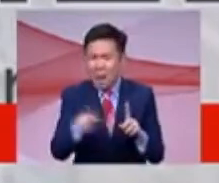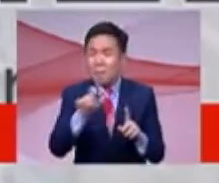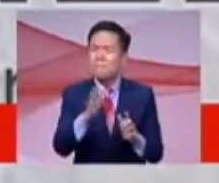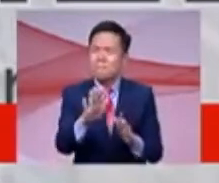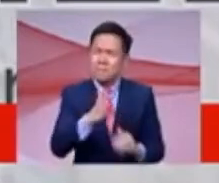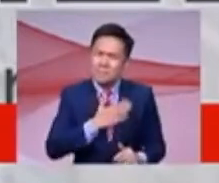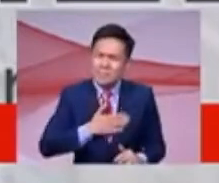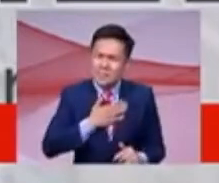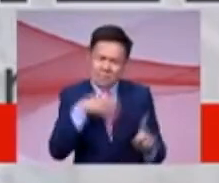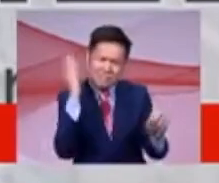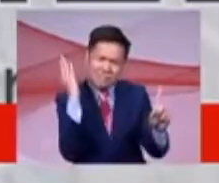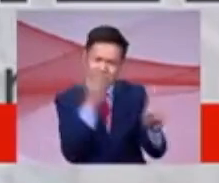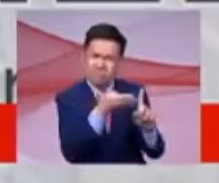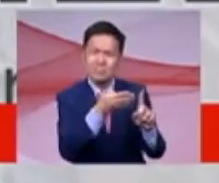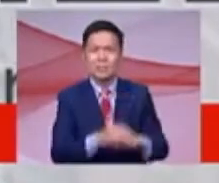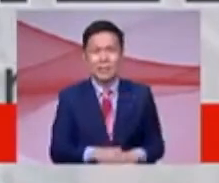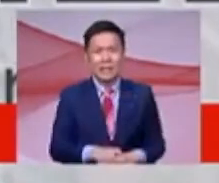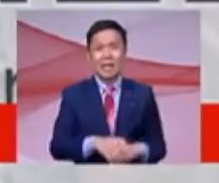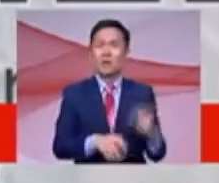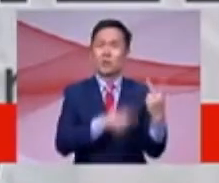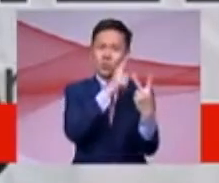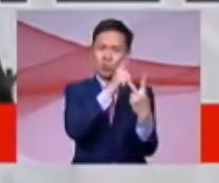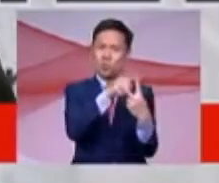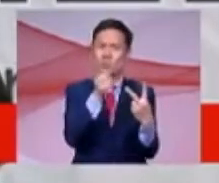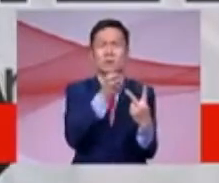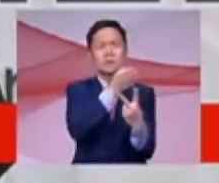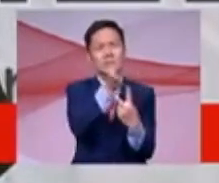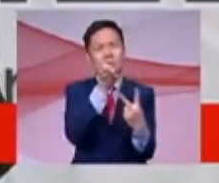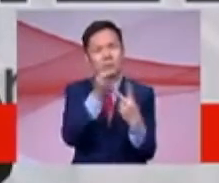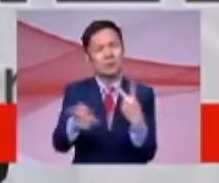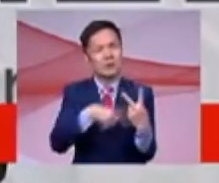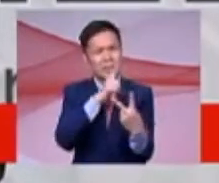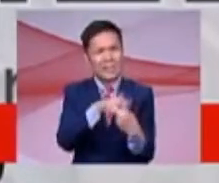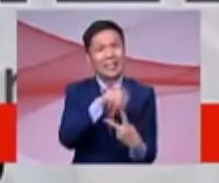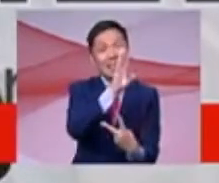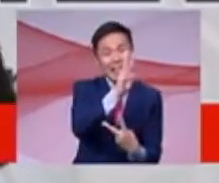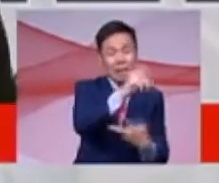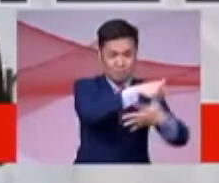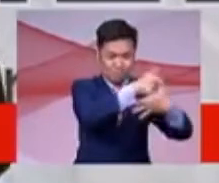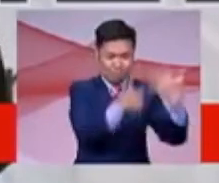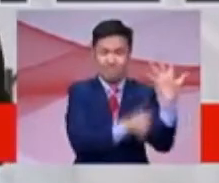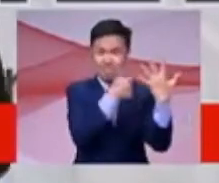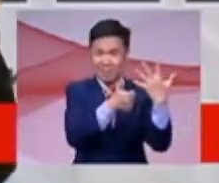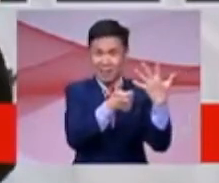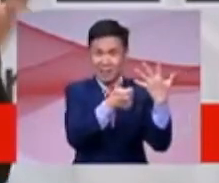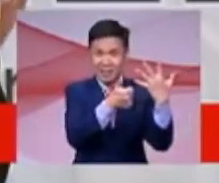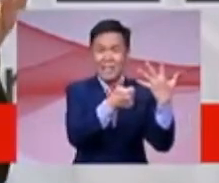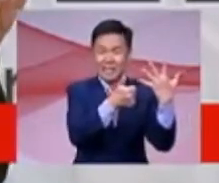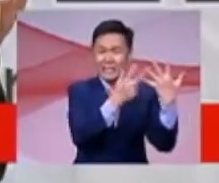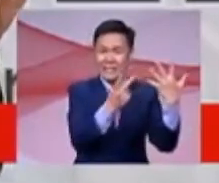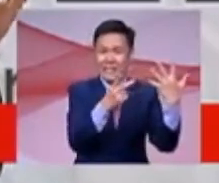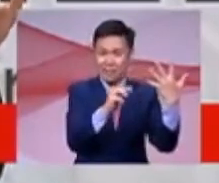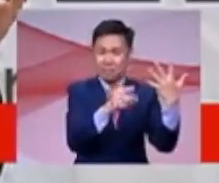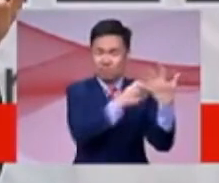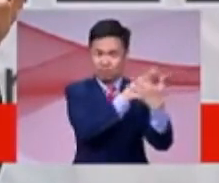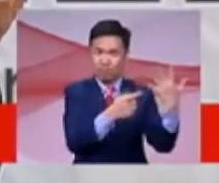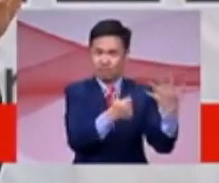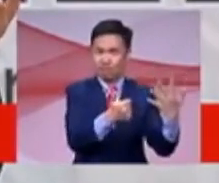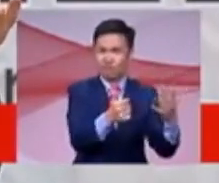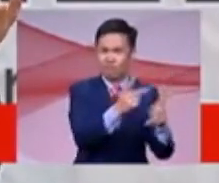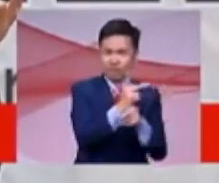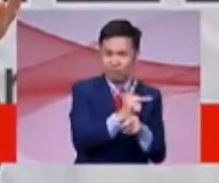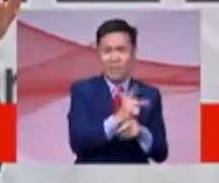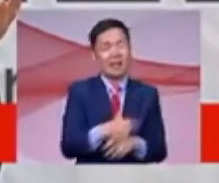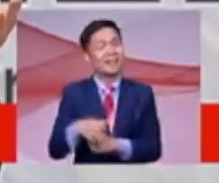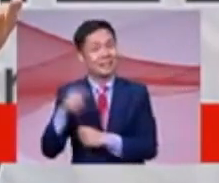to SOP. They have no choice, only two approaches that we have. The six strategies that we have, public health measures. Second, we